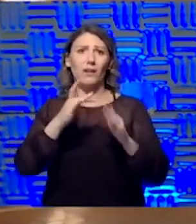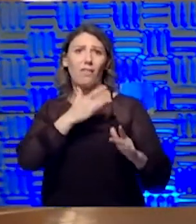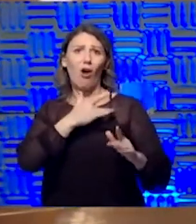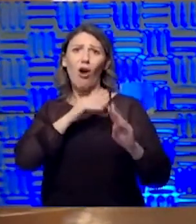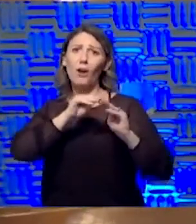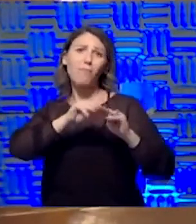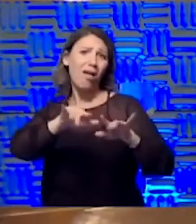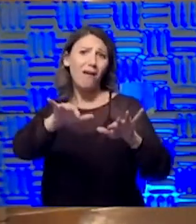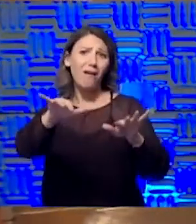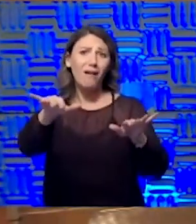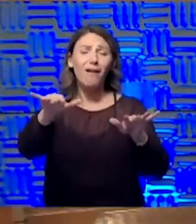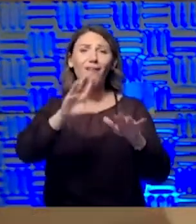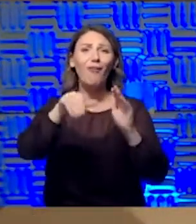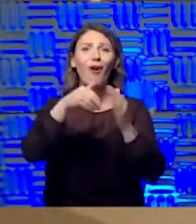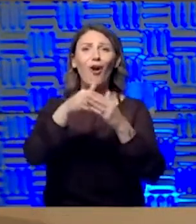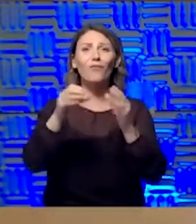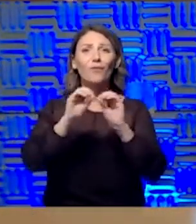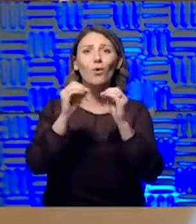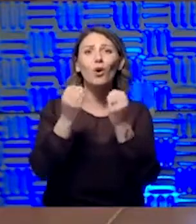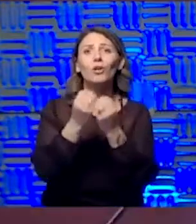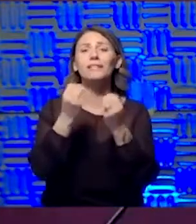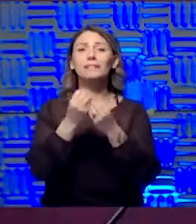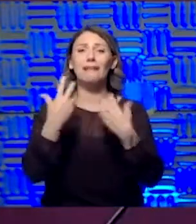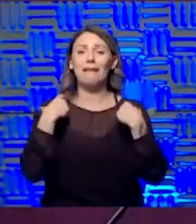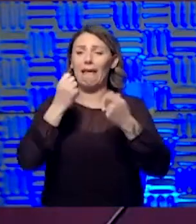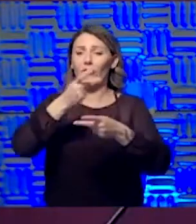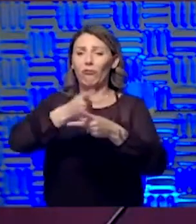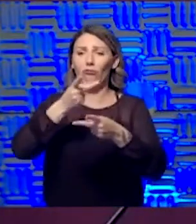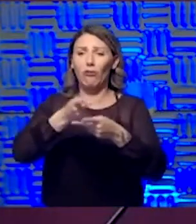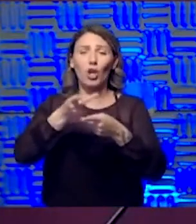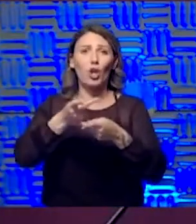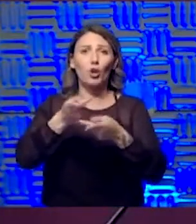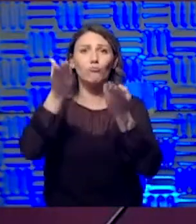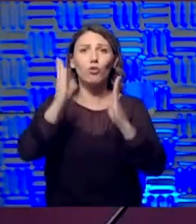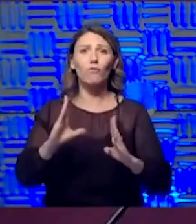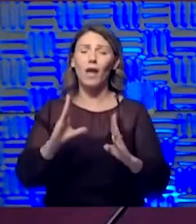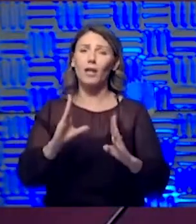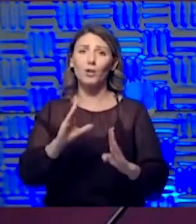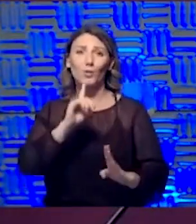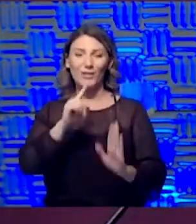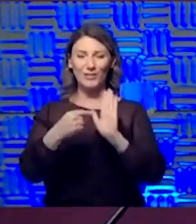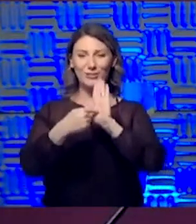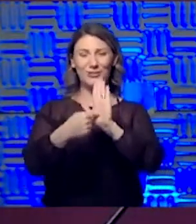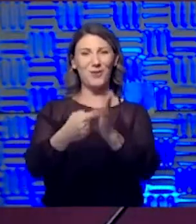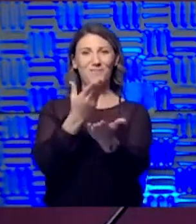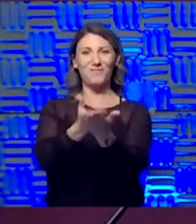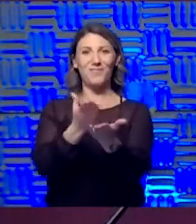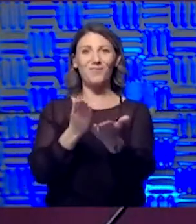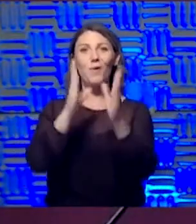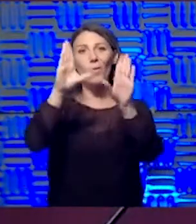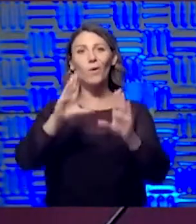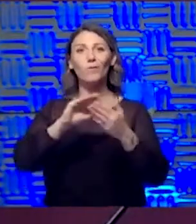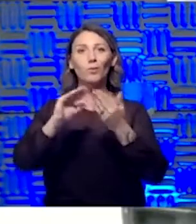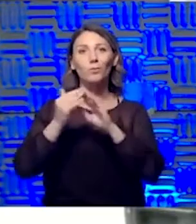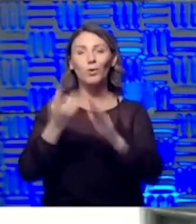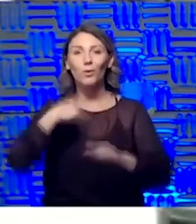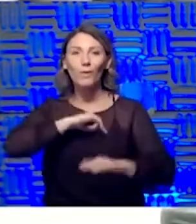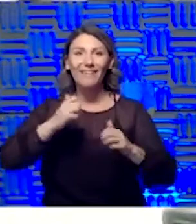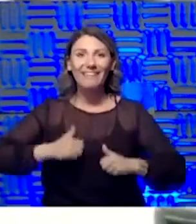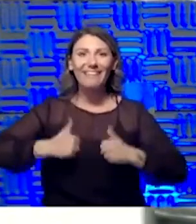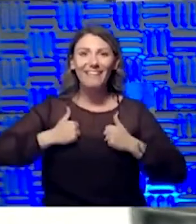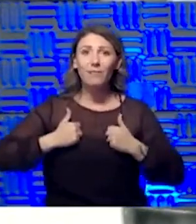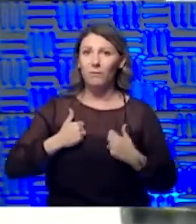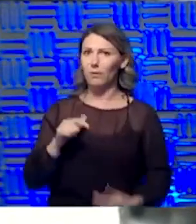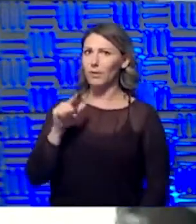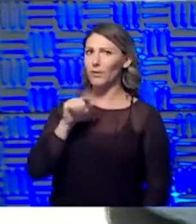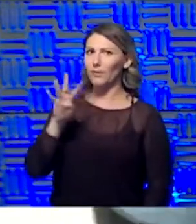organization and every healthcare provider in Kansas City, I think, is just a testament to what a great community we all live in. 24 years is a long